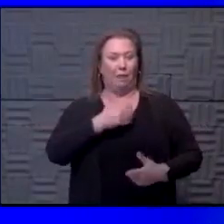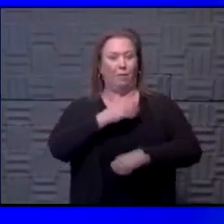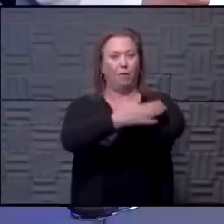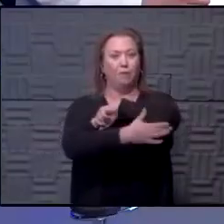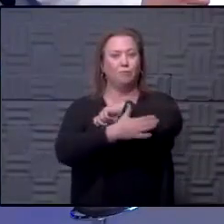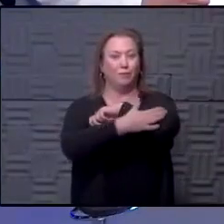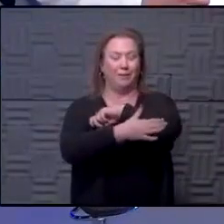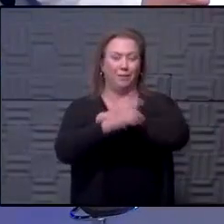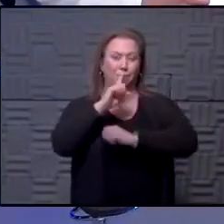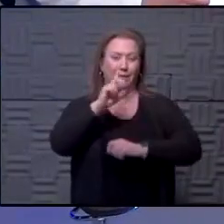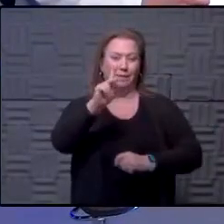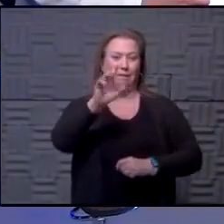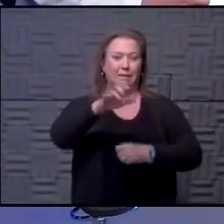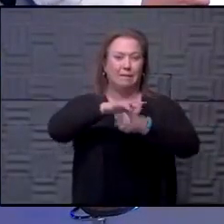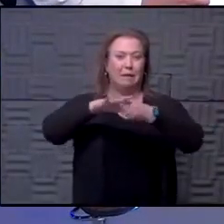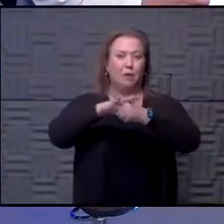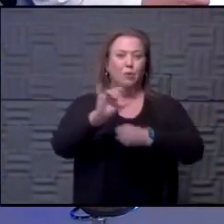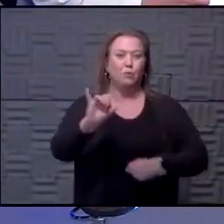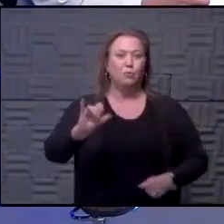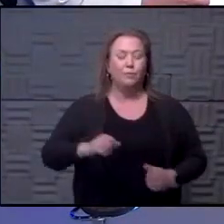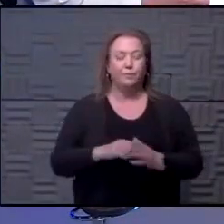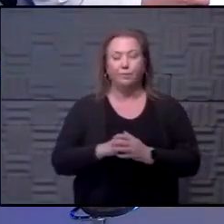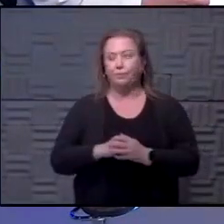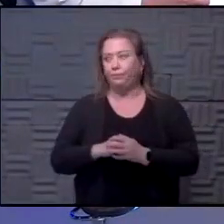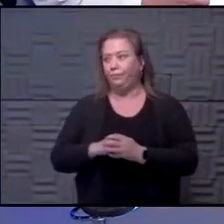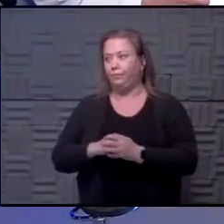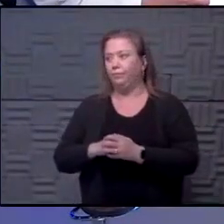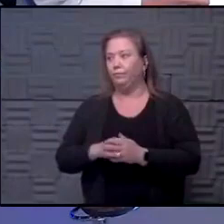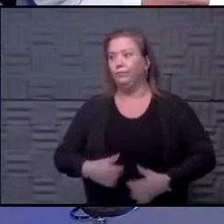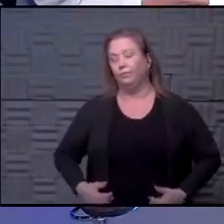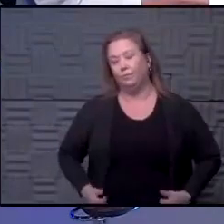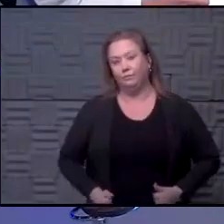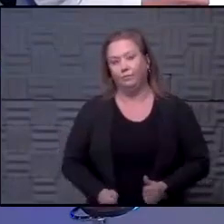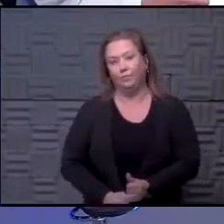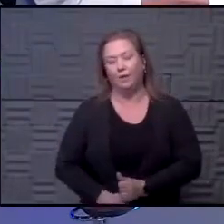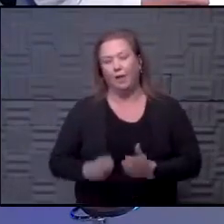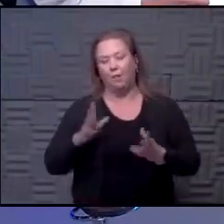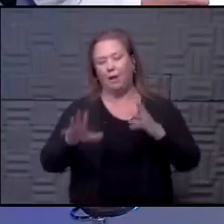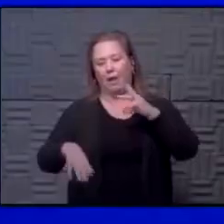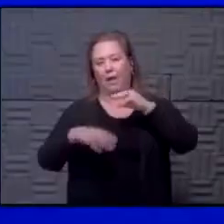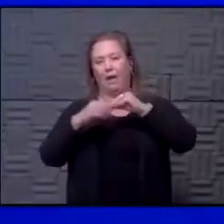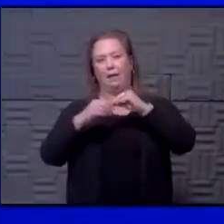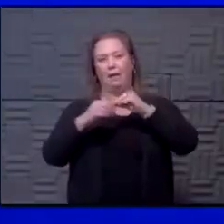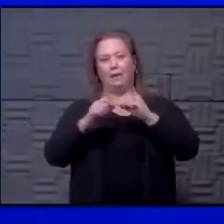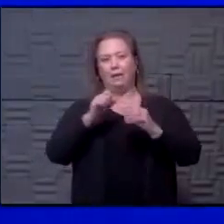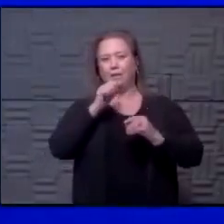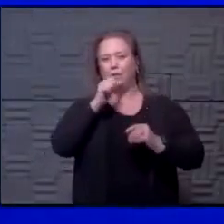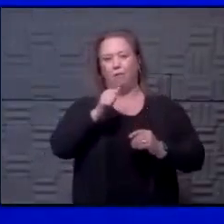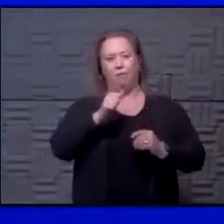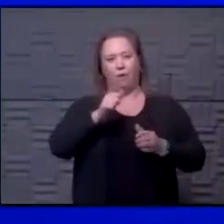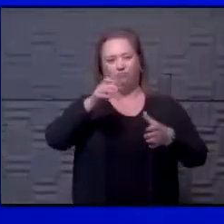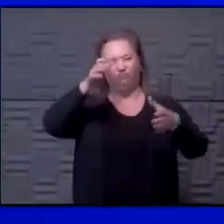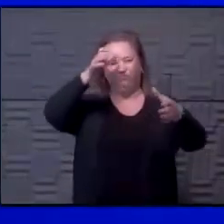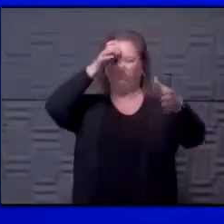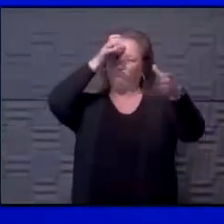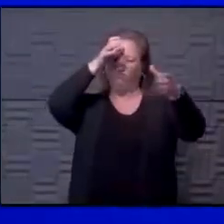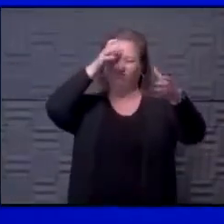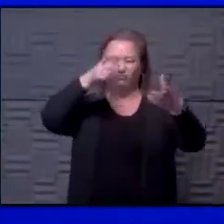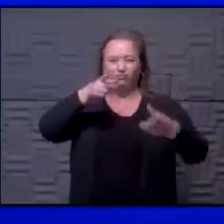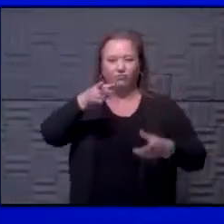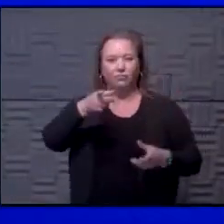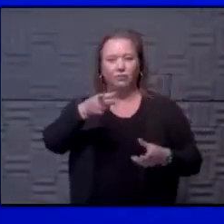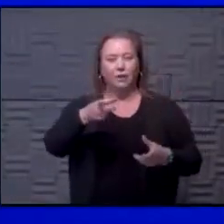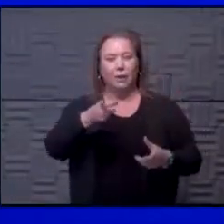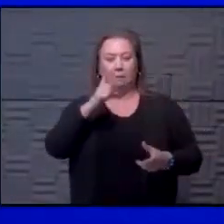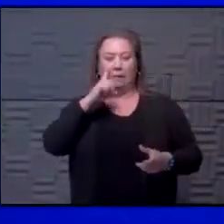area? That's exactly right. I don't have much to add. You guys have said it well, but I'm going to say it a little differently. Don't get cocky out there, people, because you're